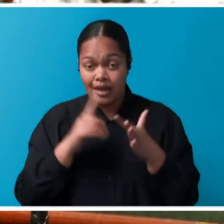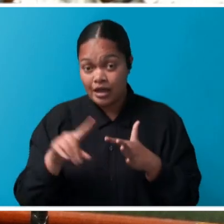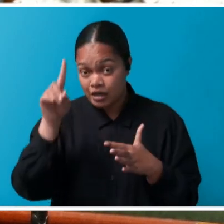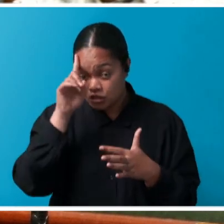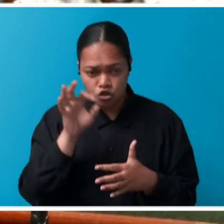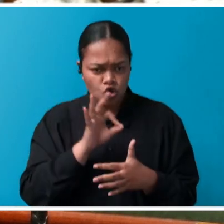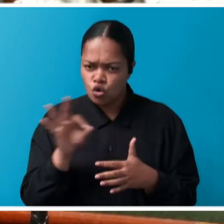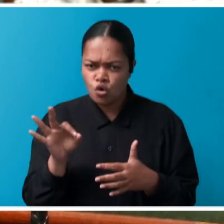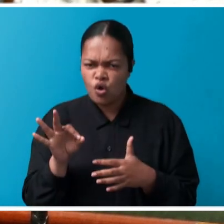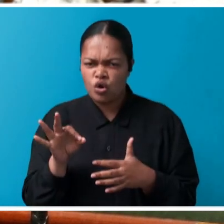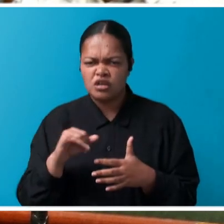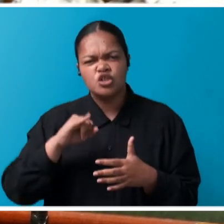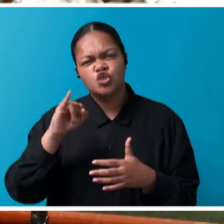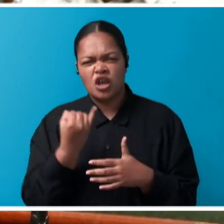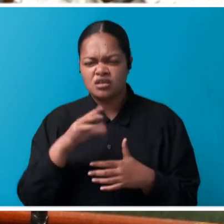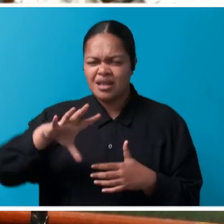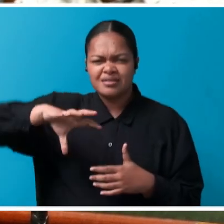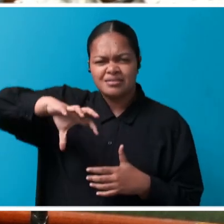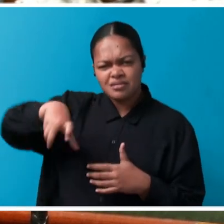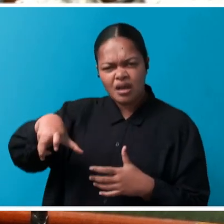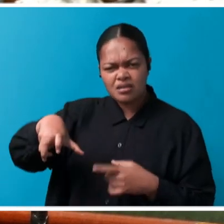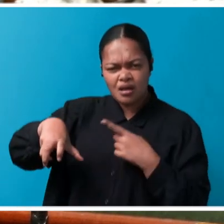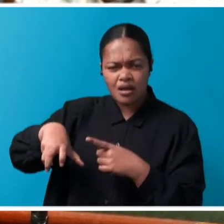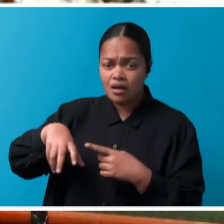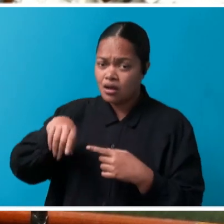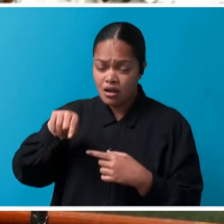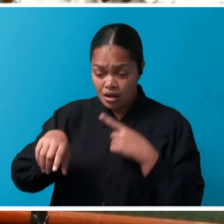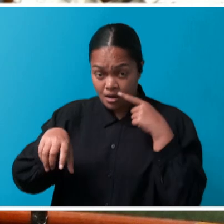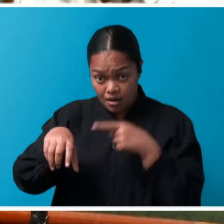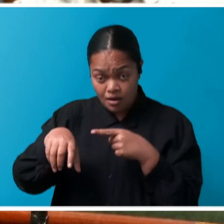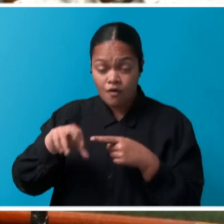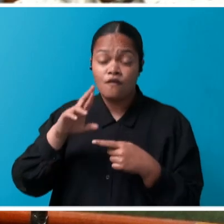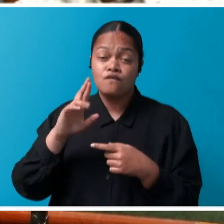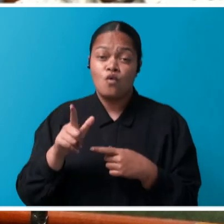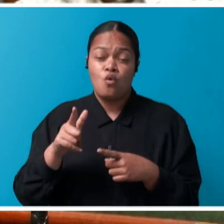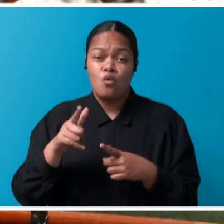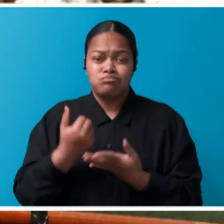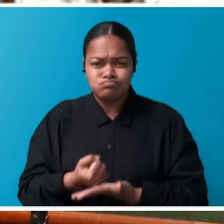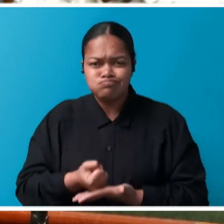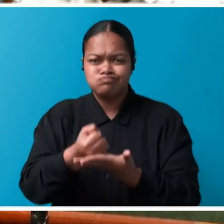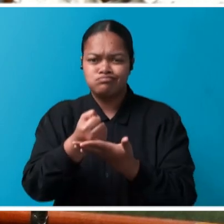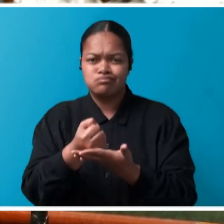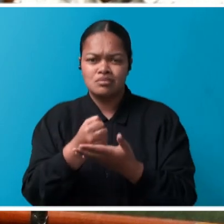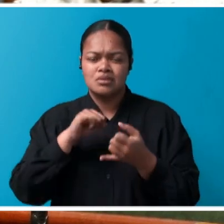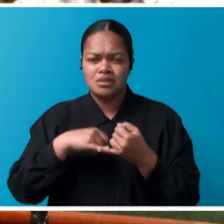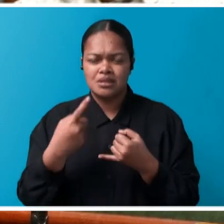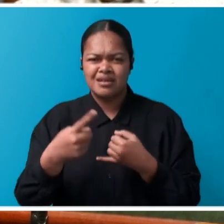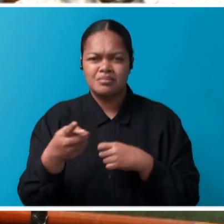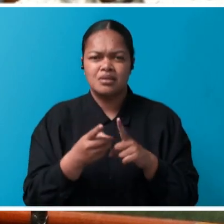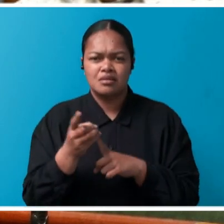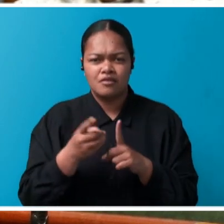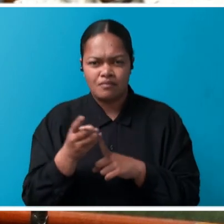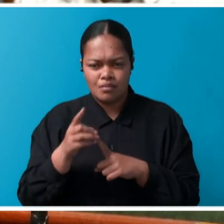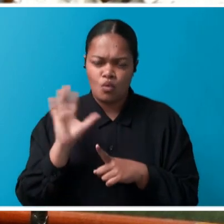not just a sector. It is the bedrock of our society and catalyst for sustainable development.